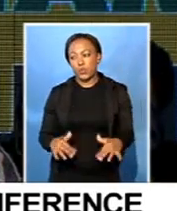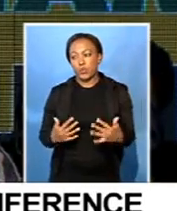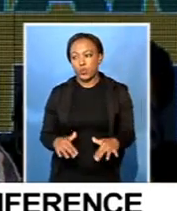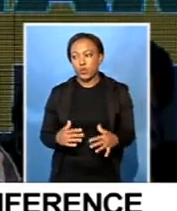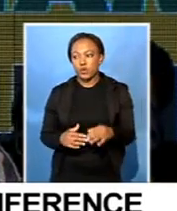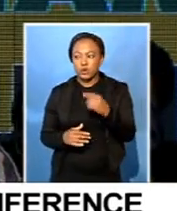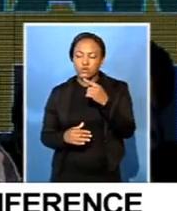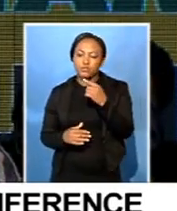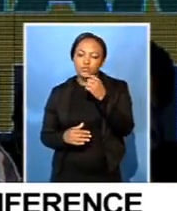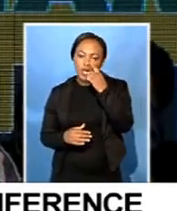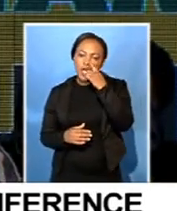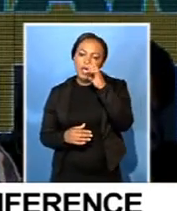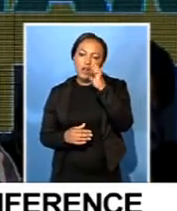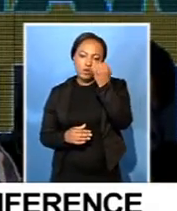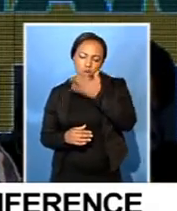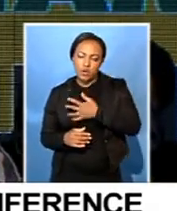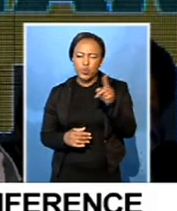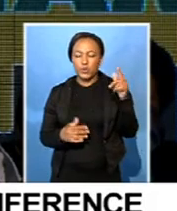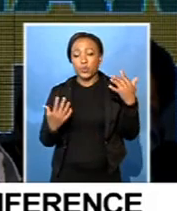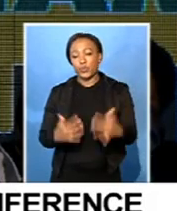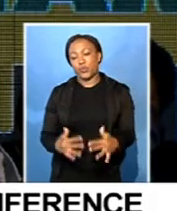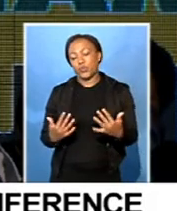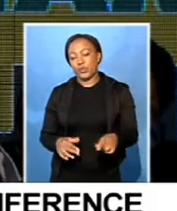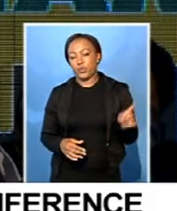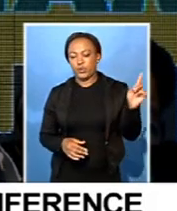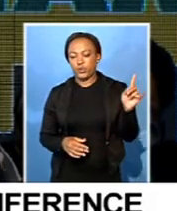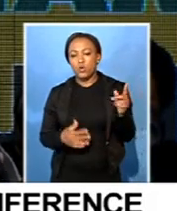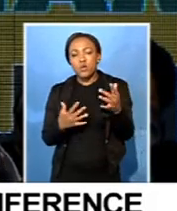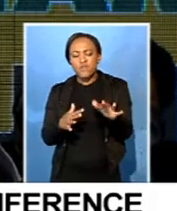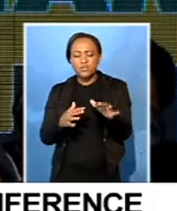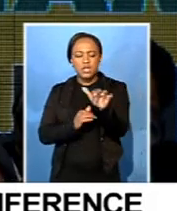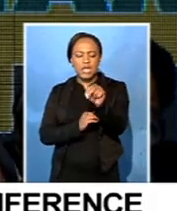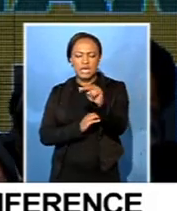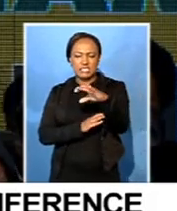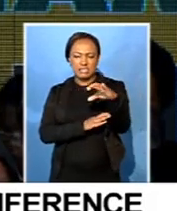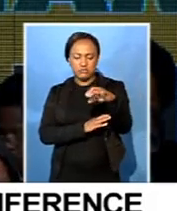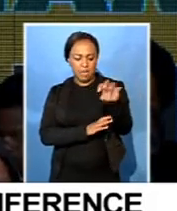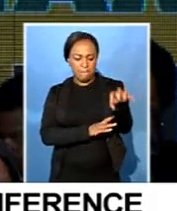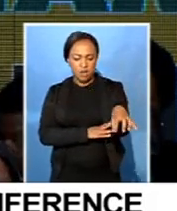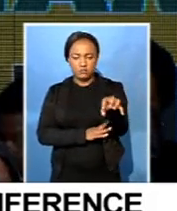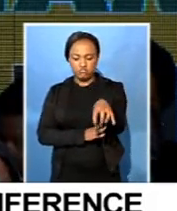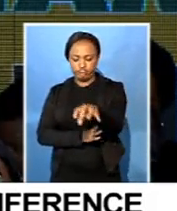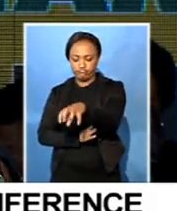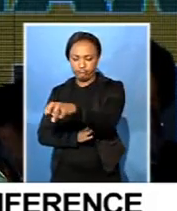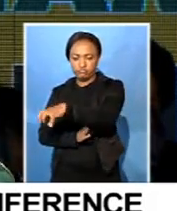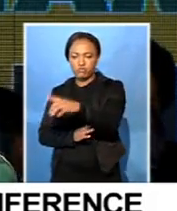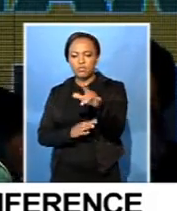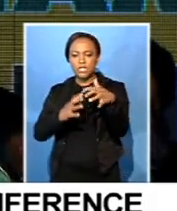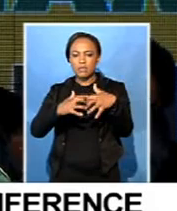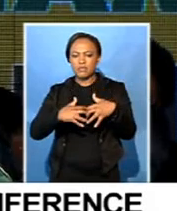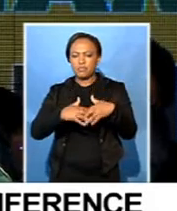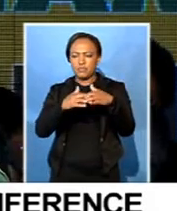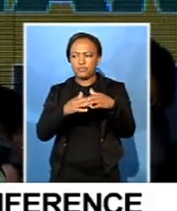We reiterate the call for the ANC branches to establish streets and